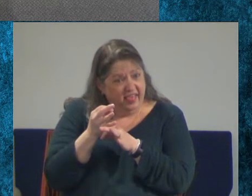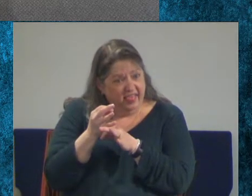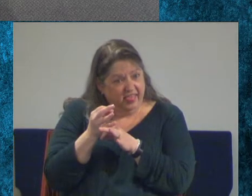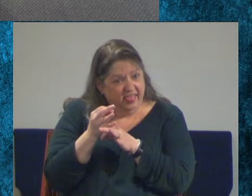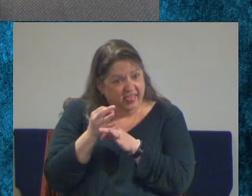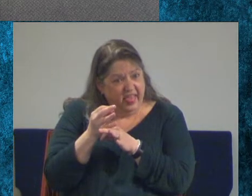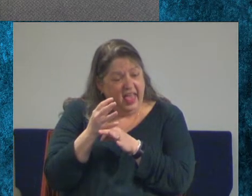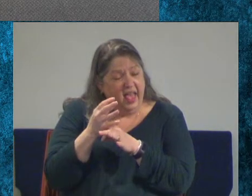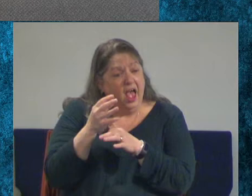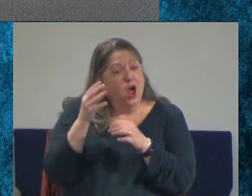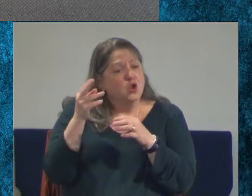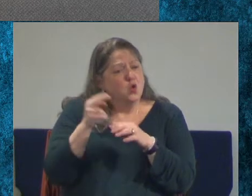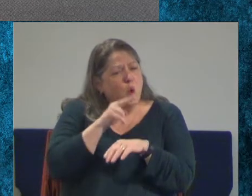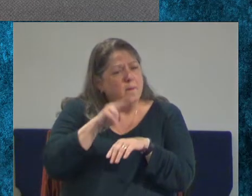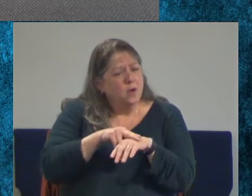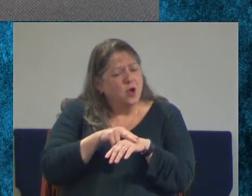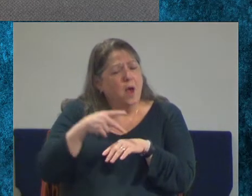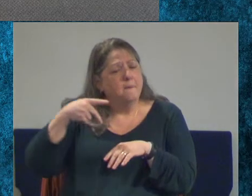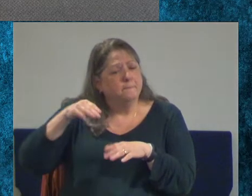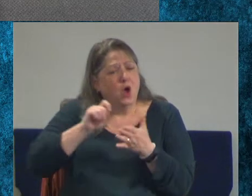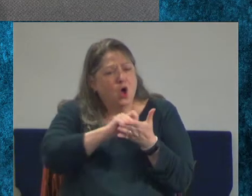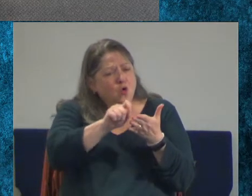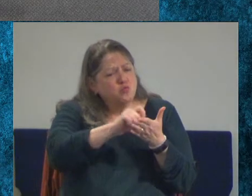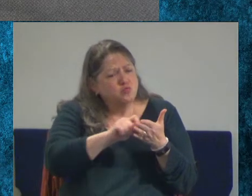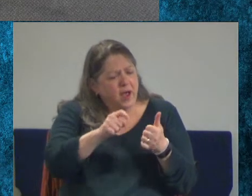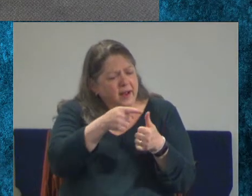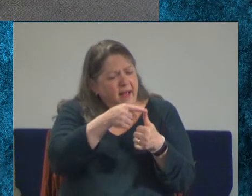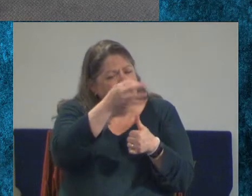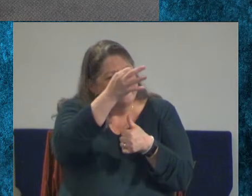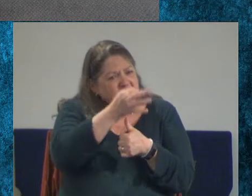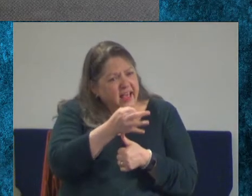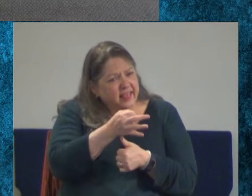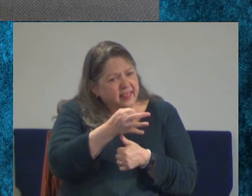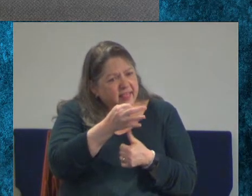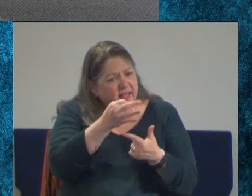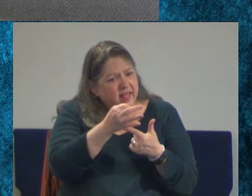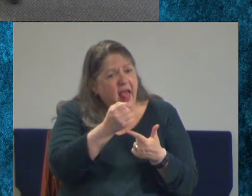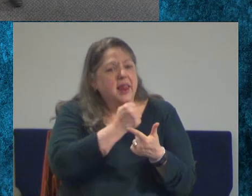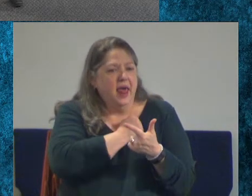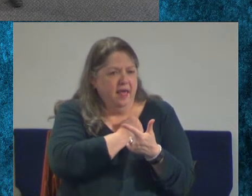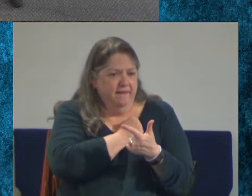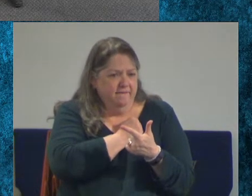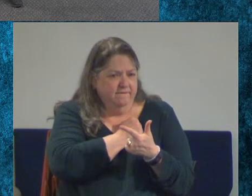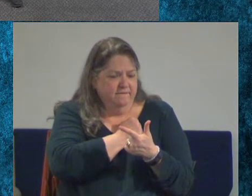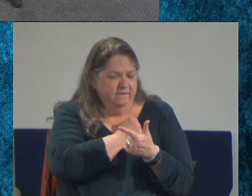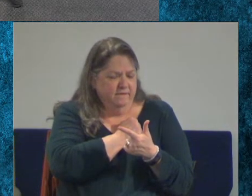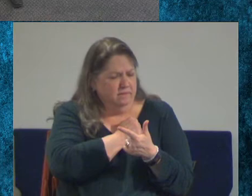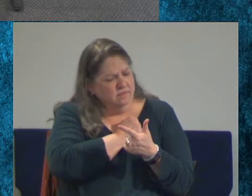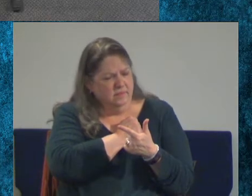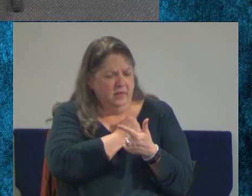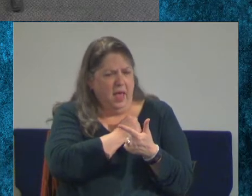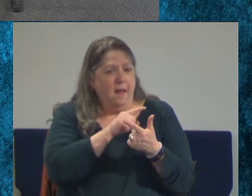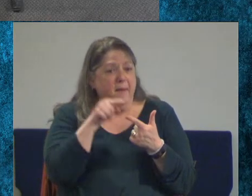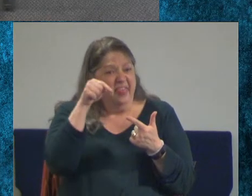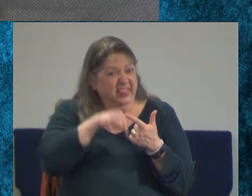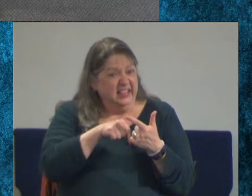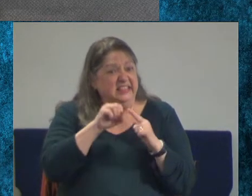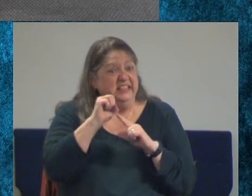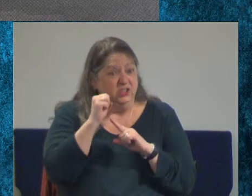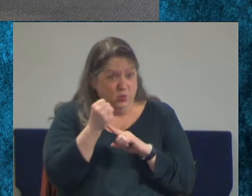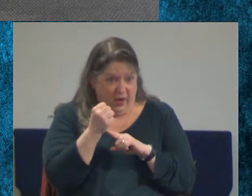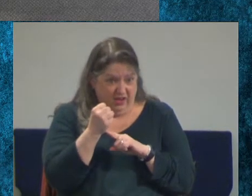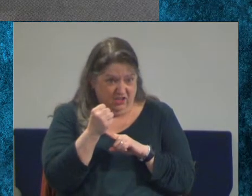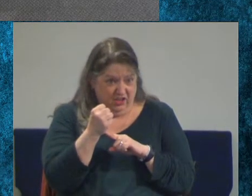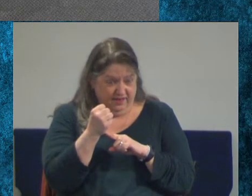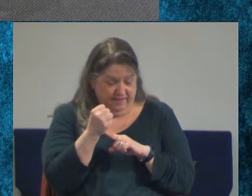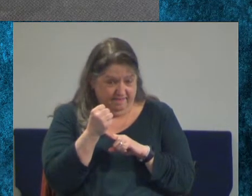usually has faith first and then love. Not all the time, but most of the time. But because of the situation at hand, which is the